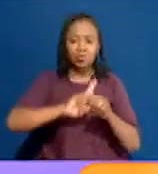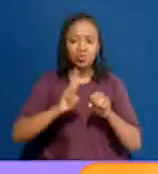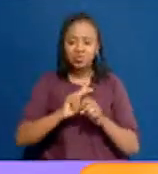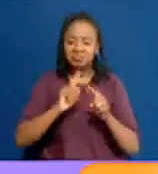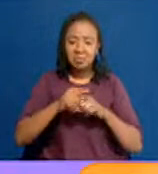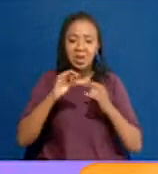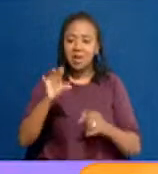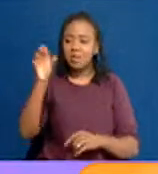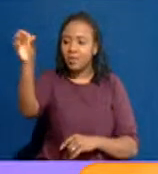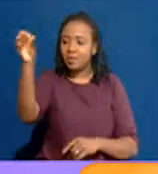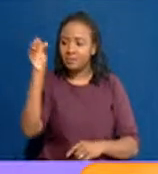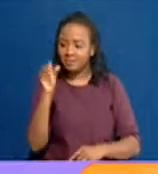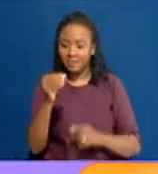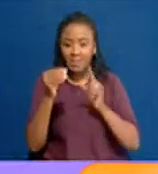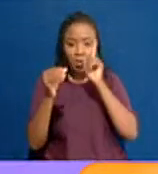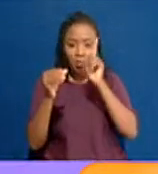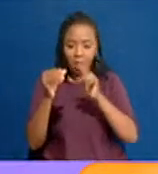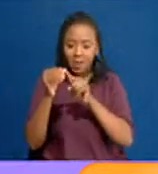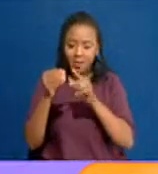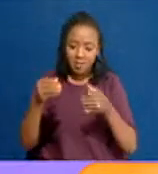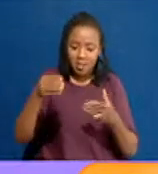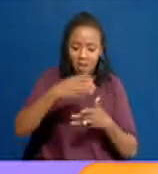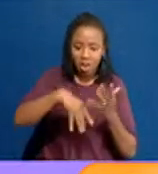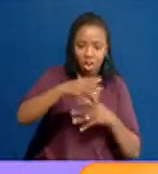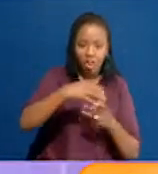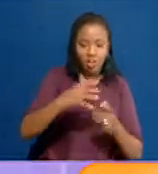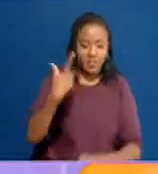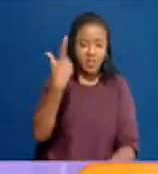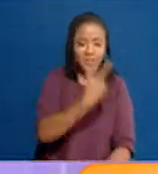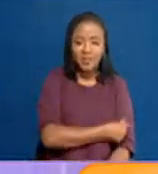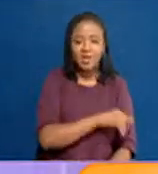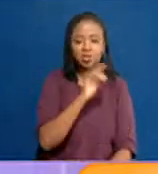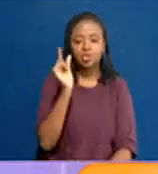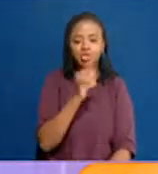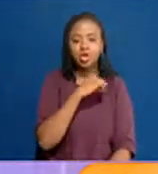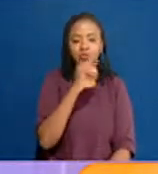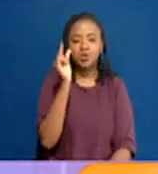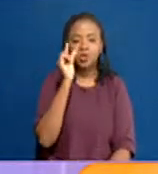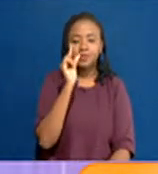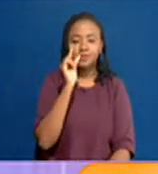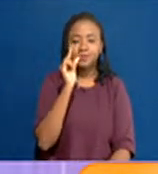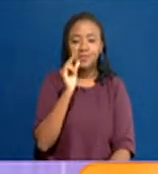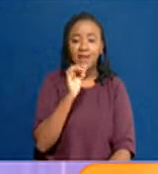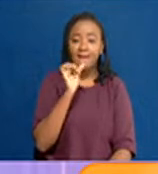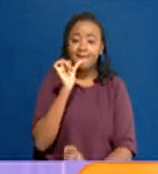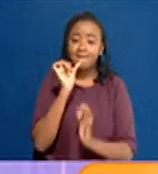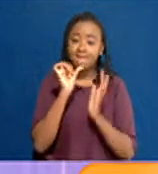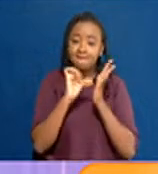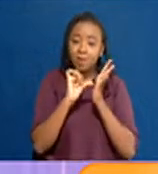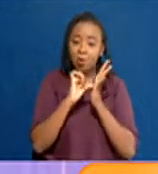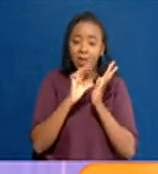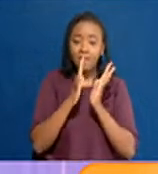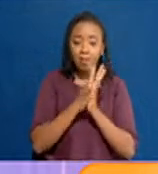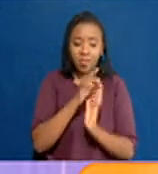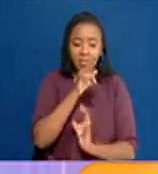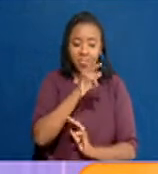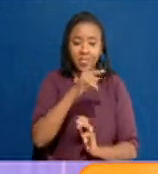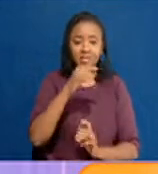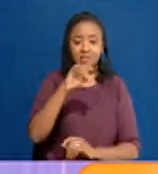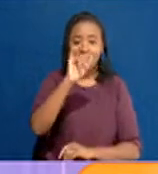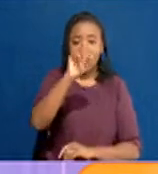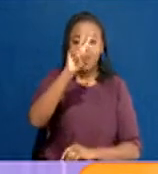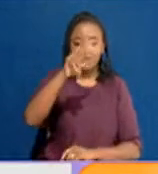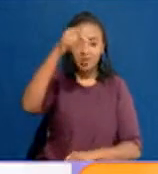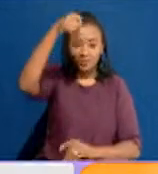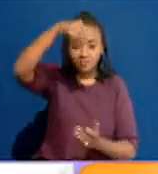powder and take one vial, mix and give the medicine. The problem with IV artesunate sometimes